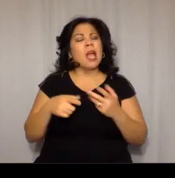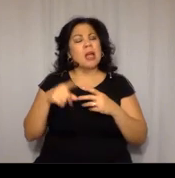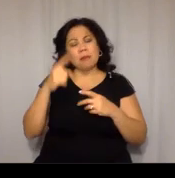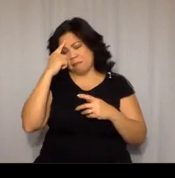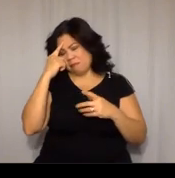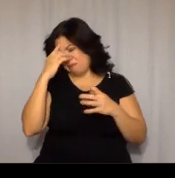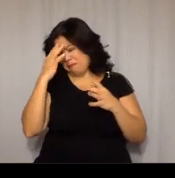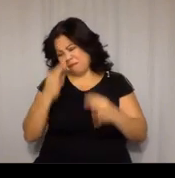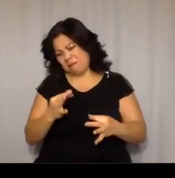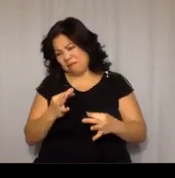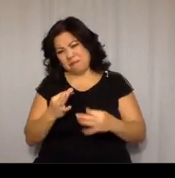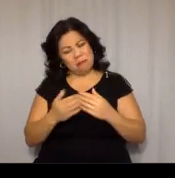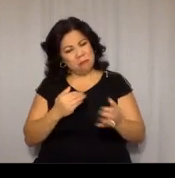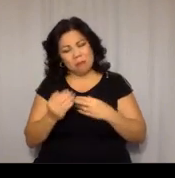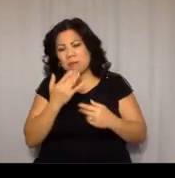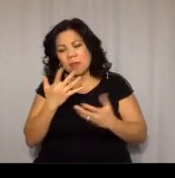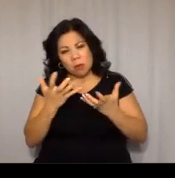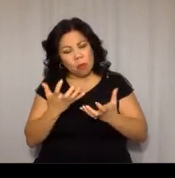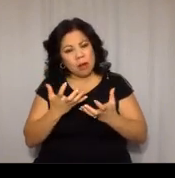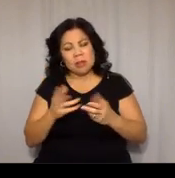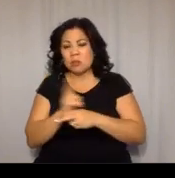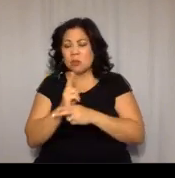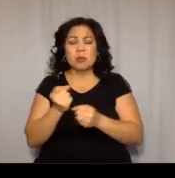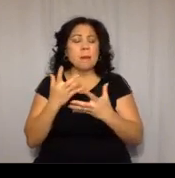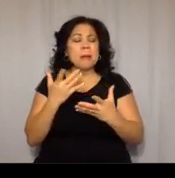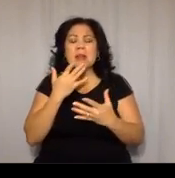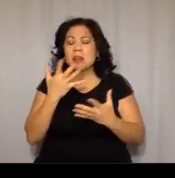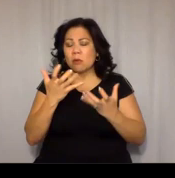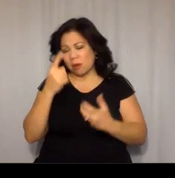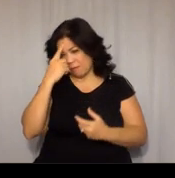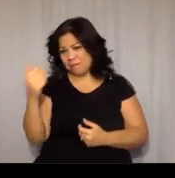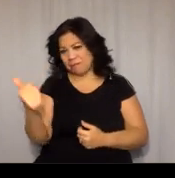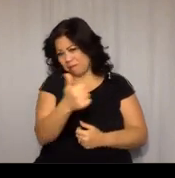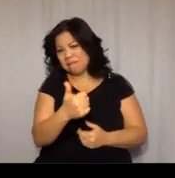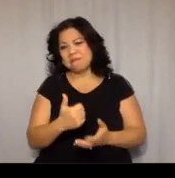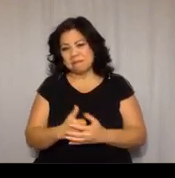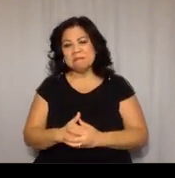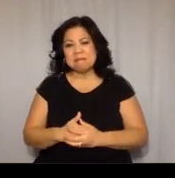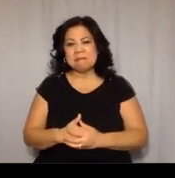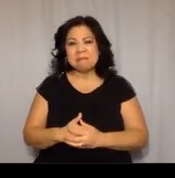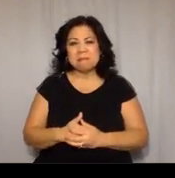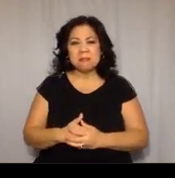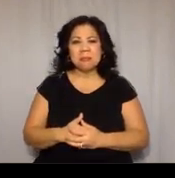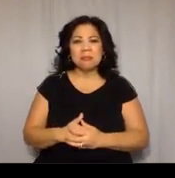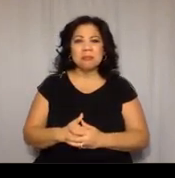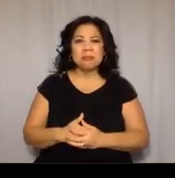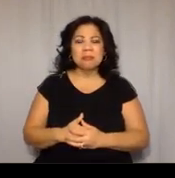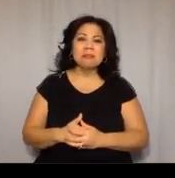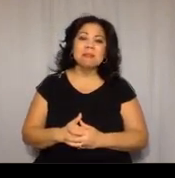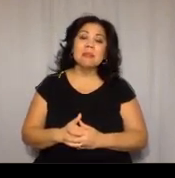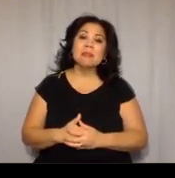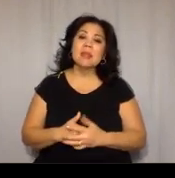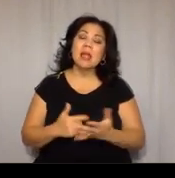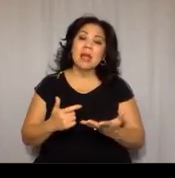guys. If you have a lot of paint at home and you want to use as many colors as you like, you are welcome to do this any way you like. But for